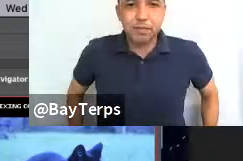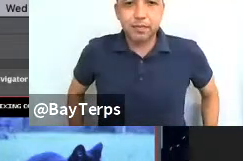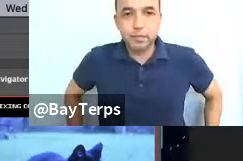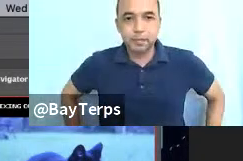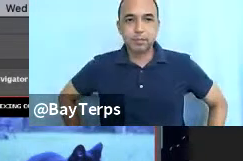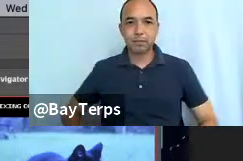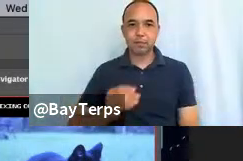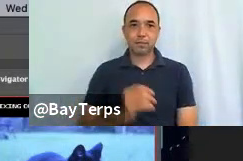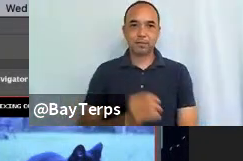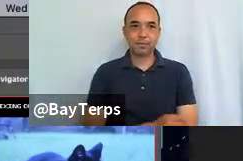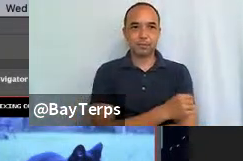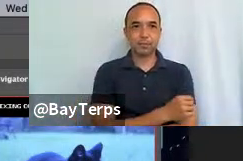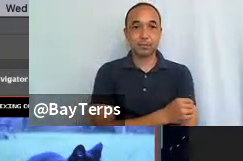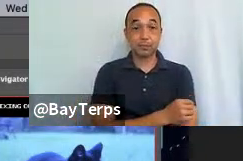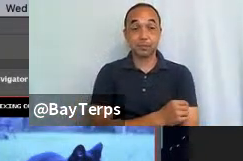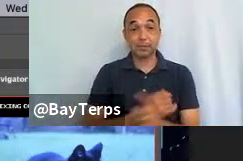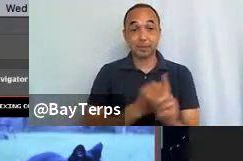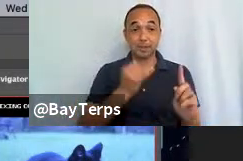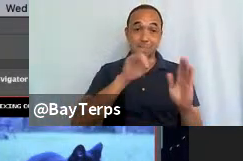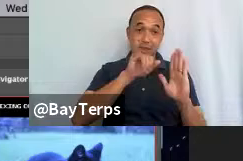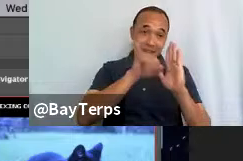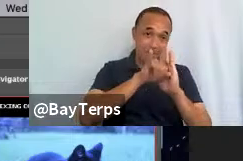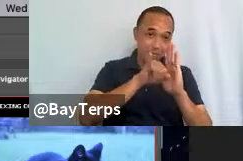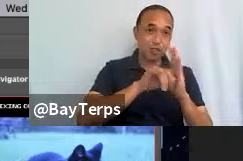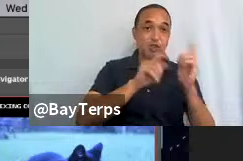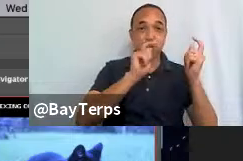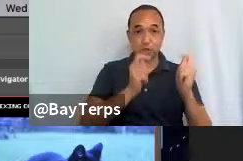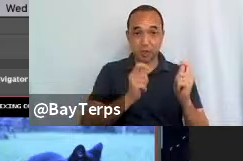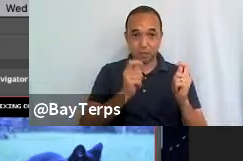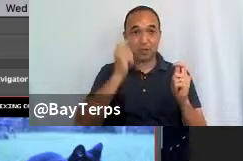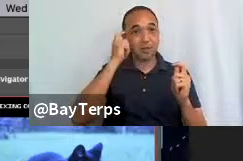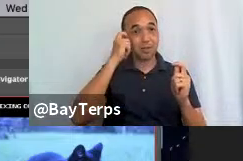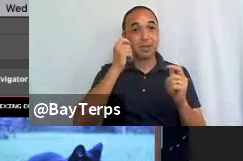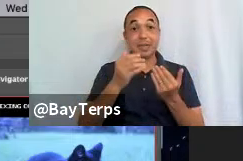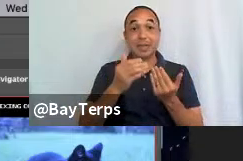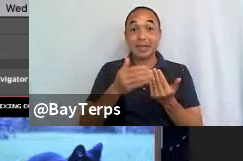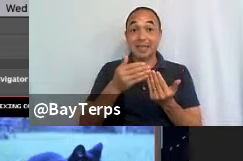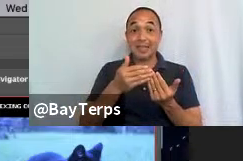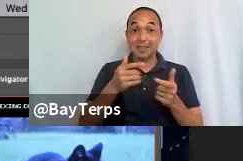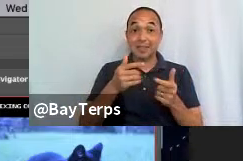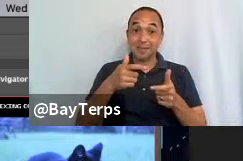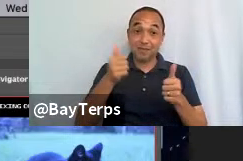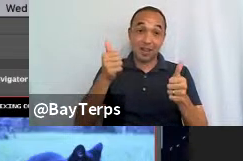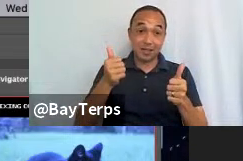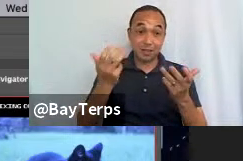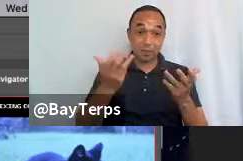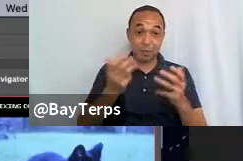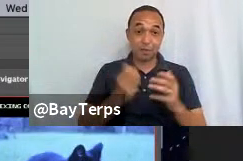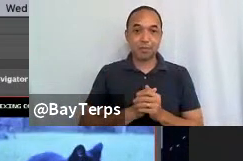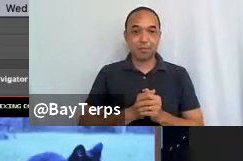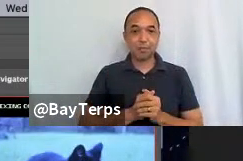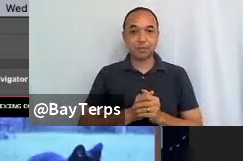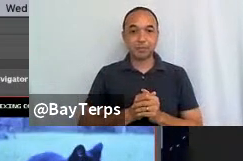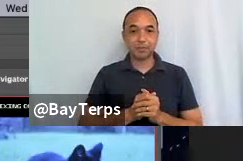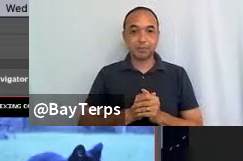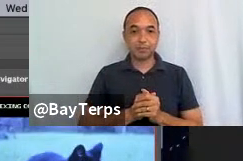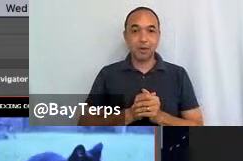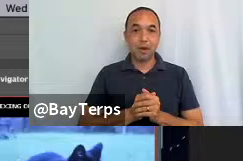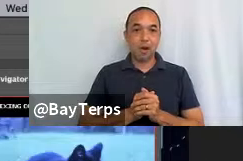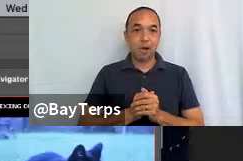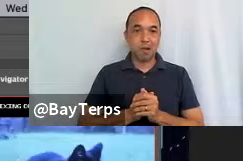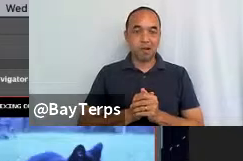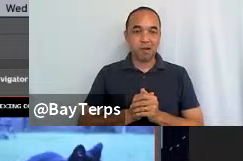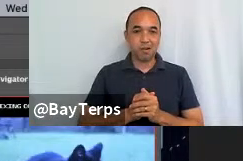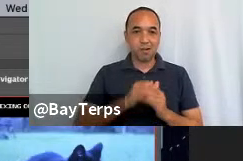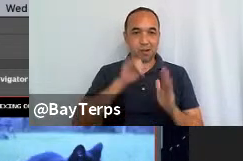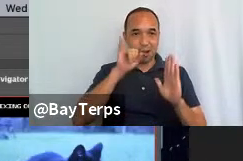If you go into your image adjustments panel, the easiest and fastest way is to go into